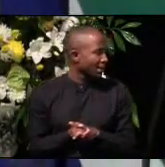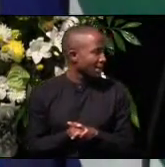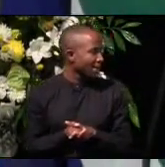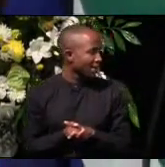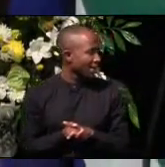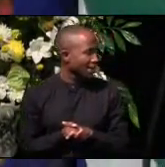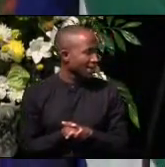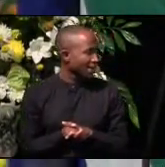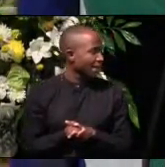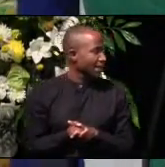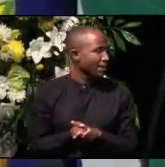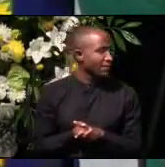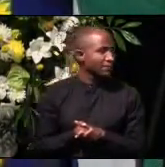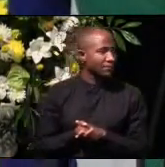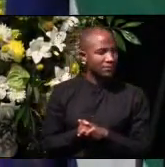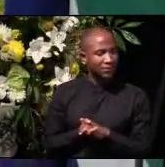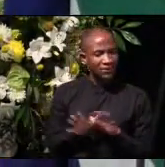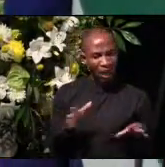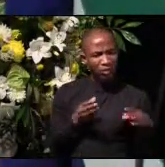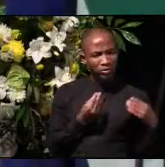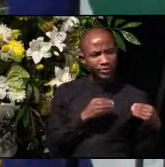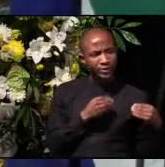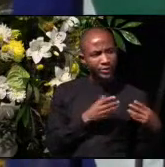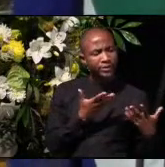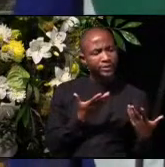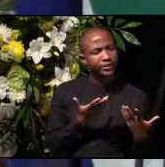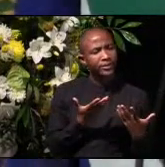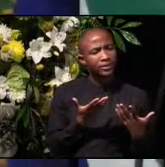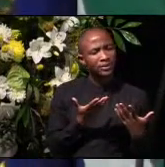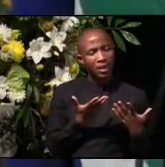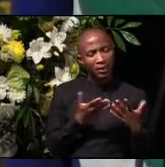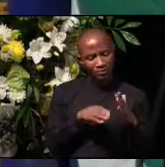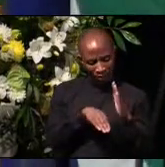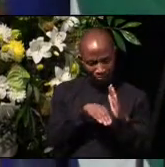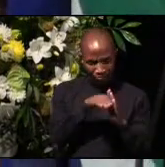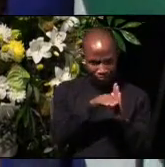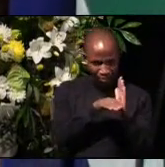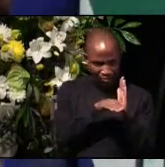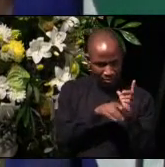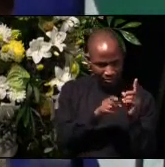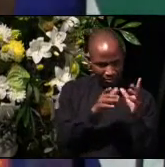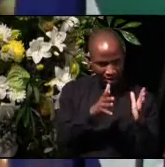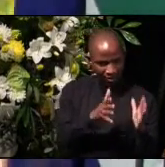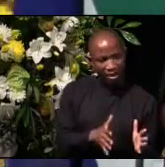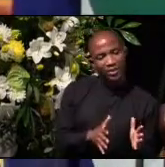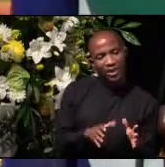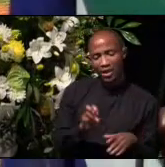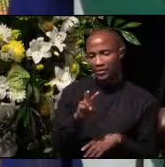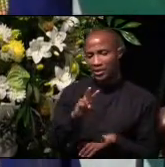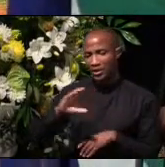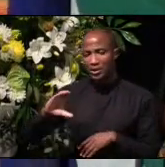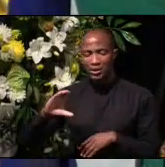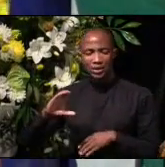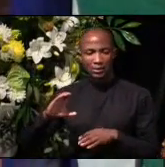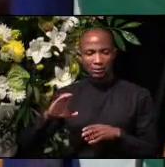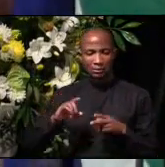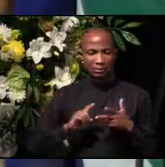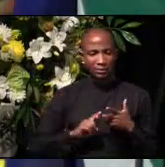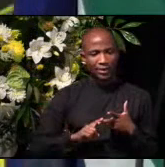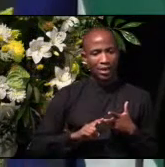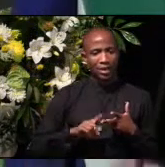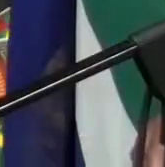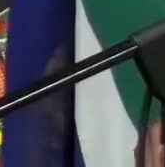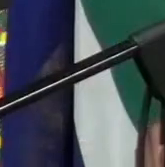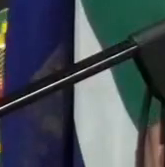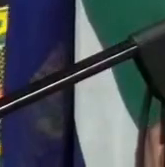I was launching a coup here program director the vice Chancellor Premier chair of